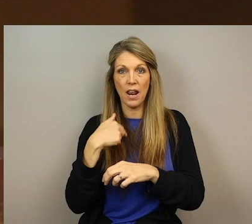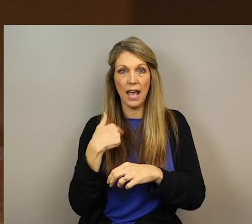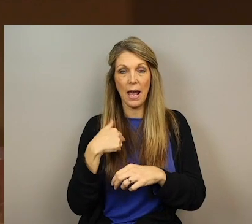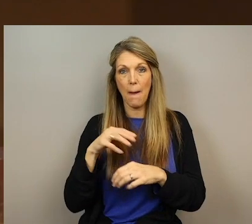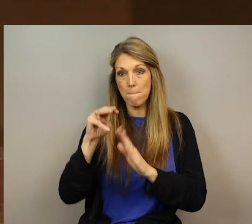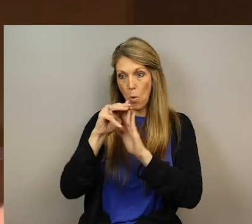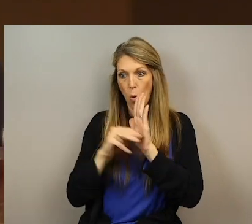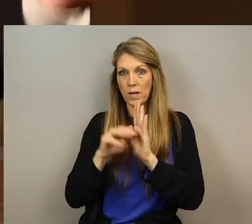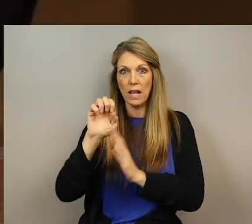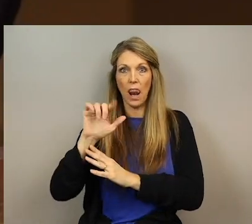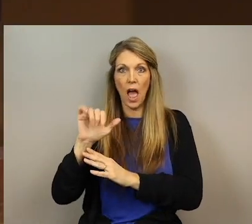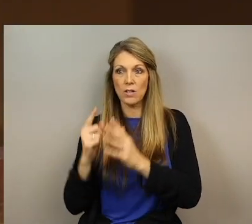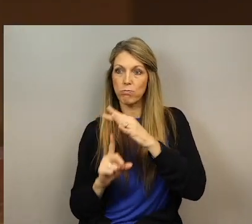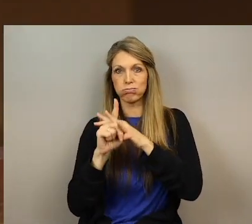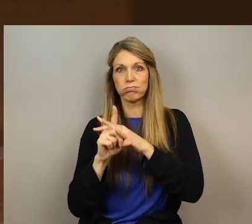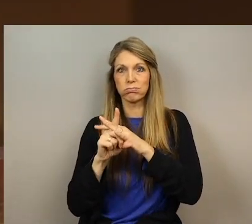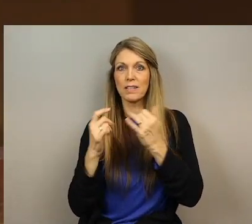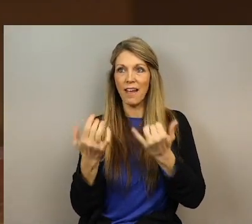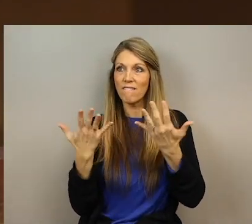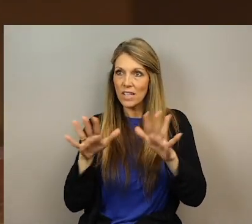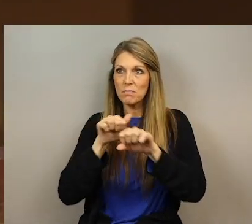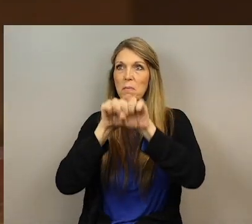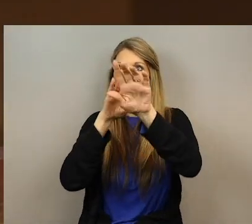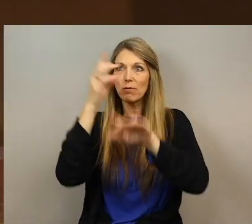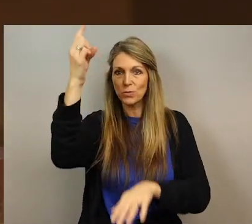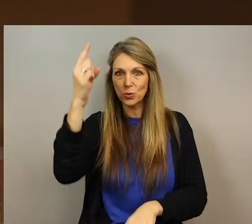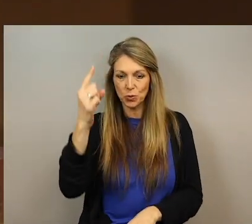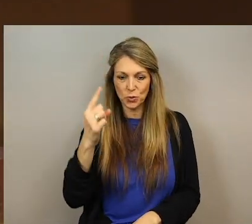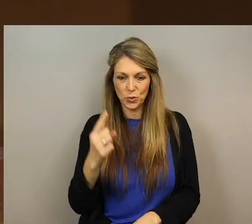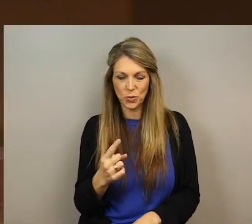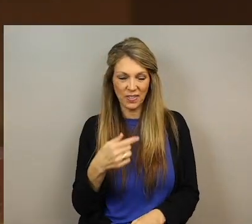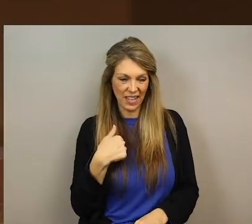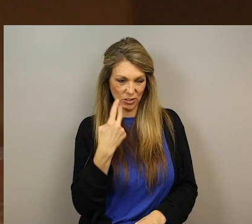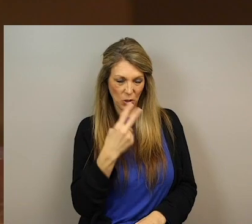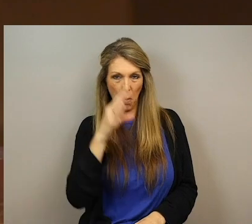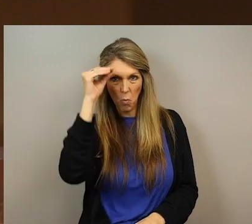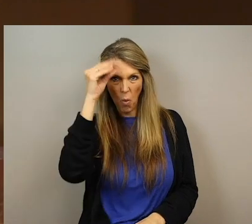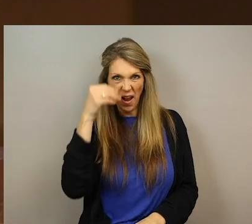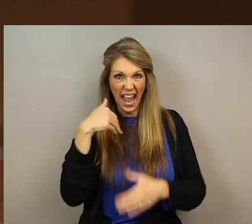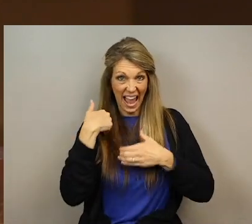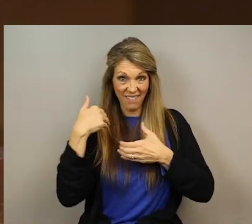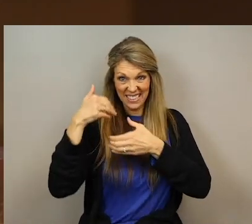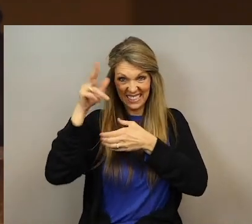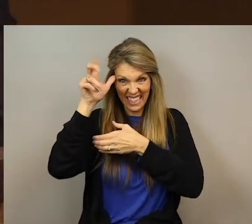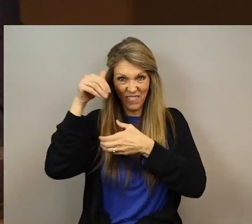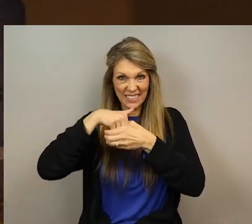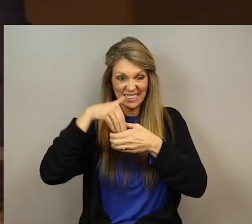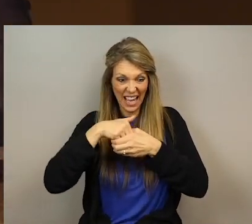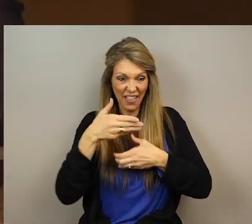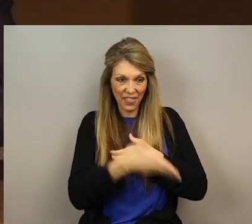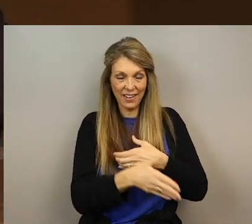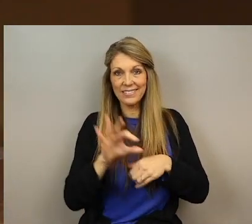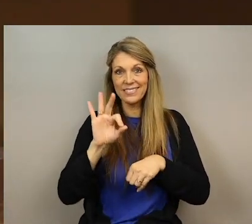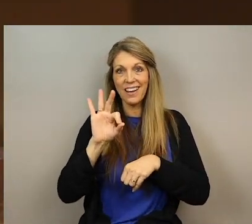have appeared. We see that they've now come down the mountain, and there was a demon-possessed boy at the bottom of the mountain, of which the other nine